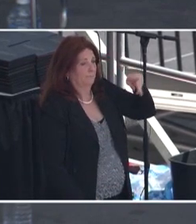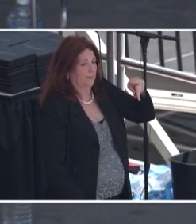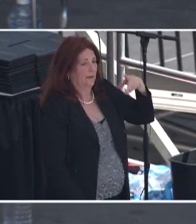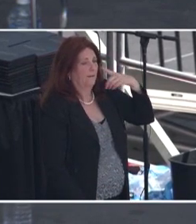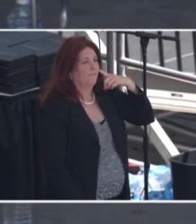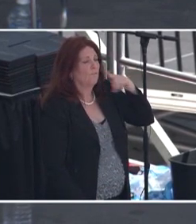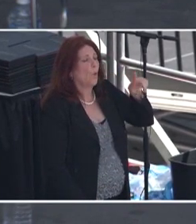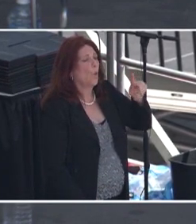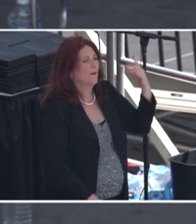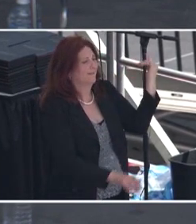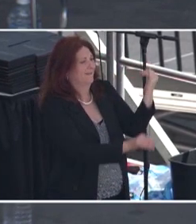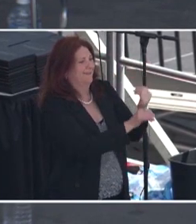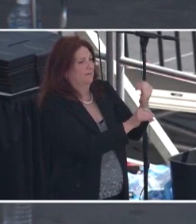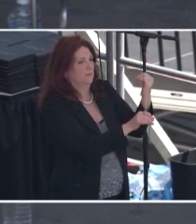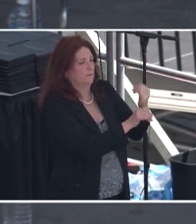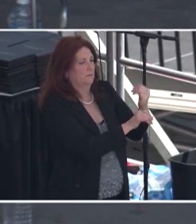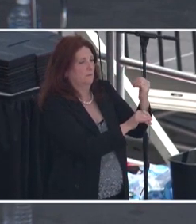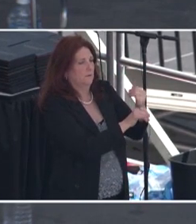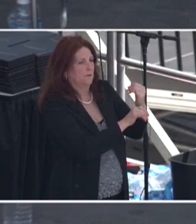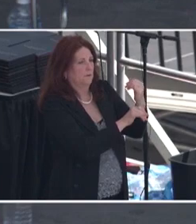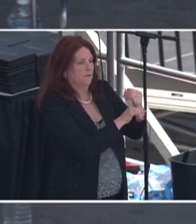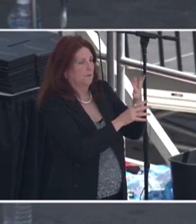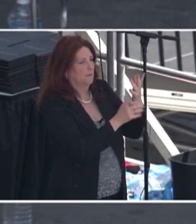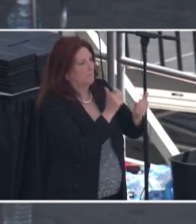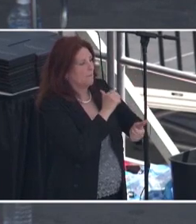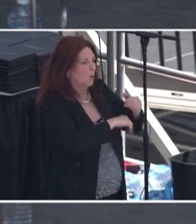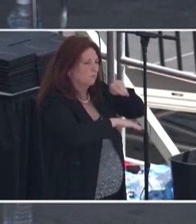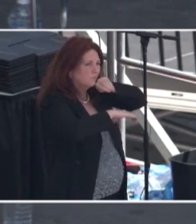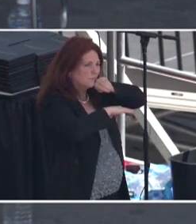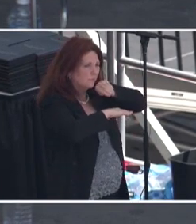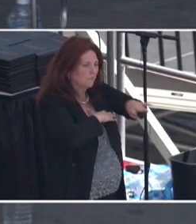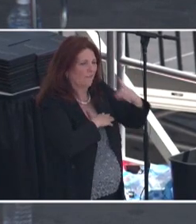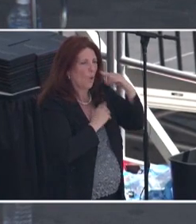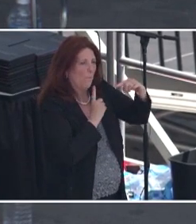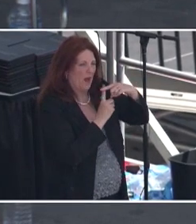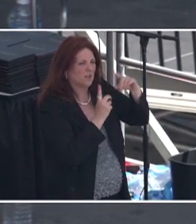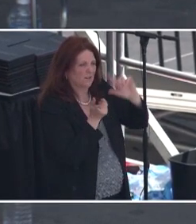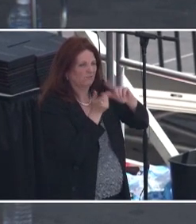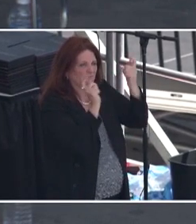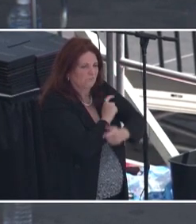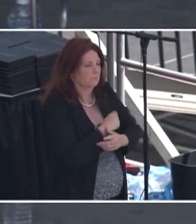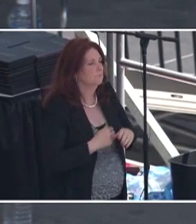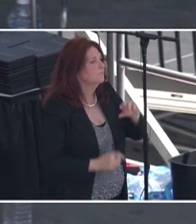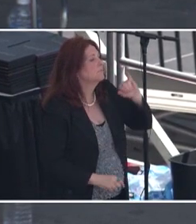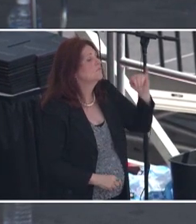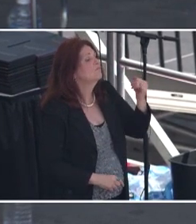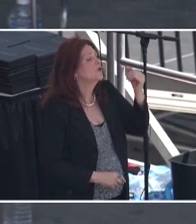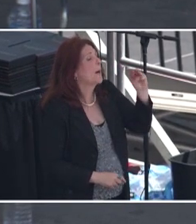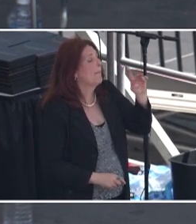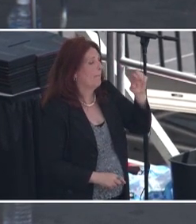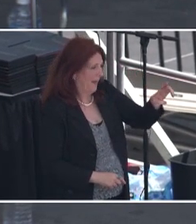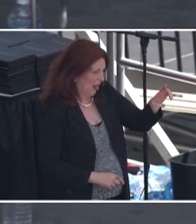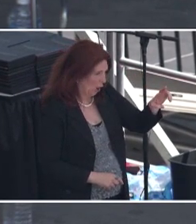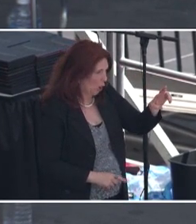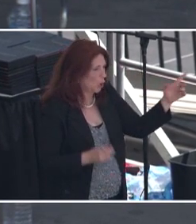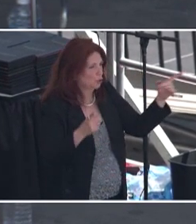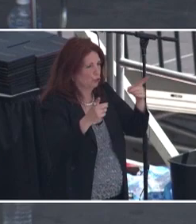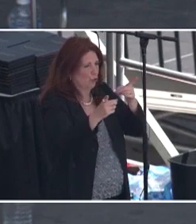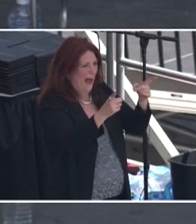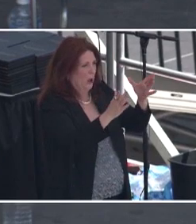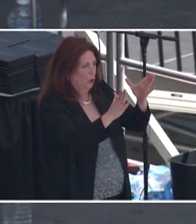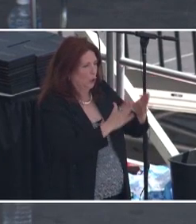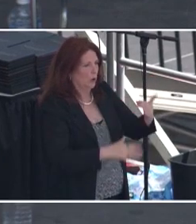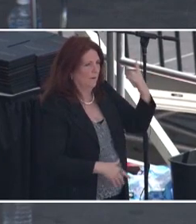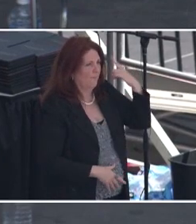of Institutional Effectiveness. James Miller, Executive Director